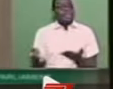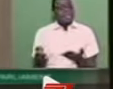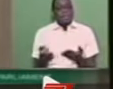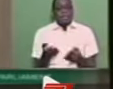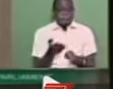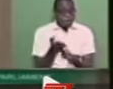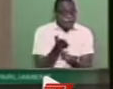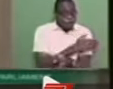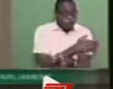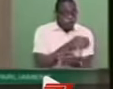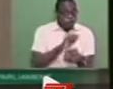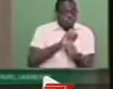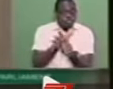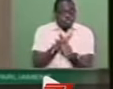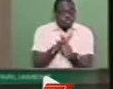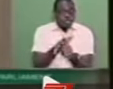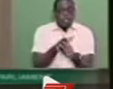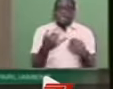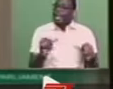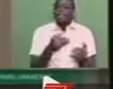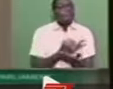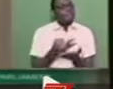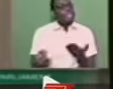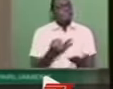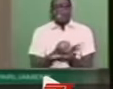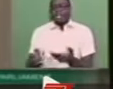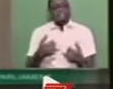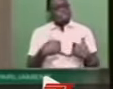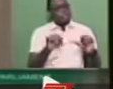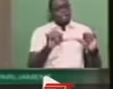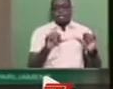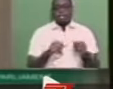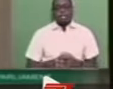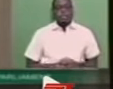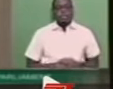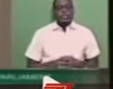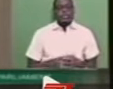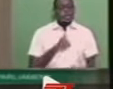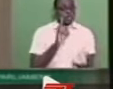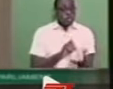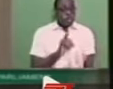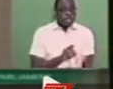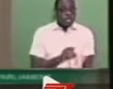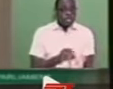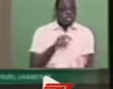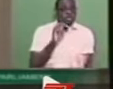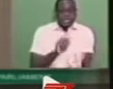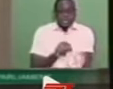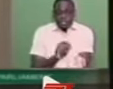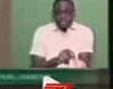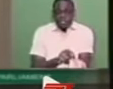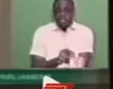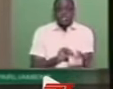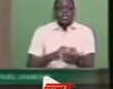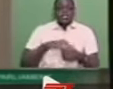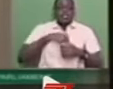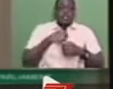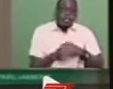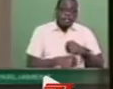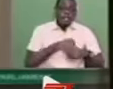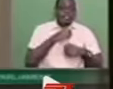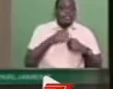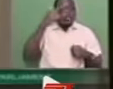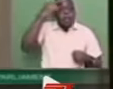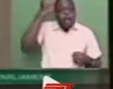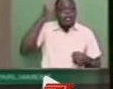to our first responders and medical professionals. And something fails, it is always someone else who must take the blame. But if it goes